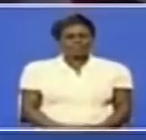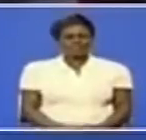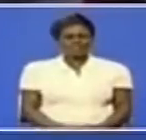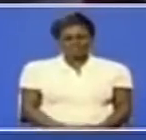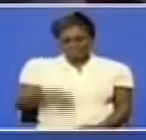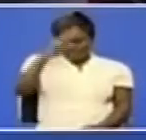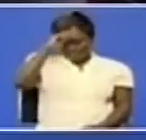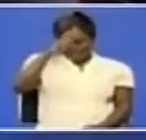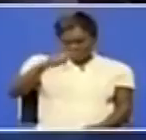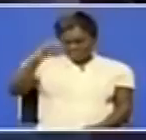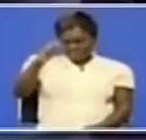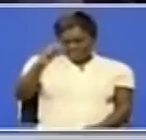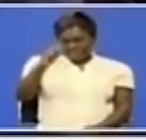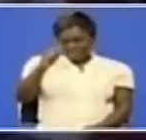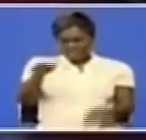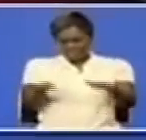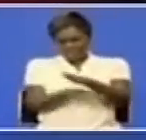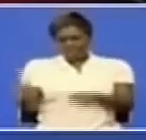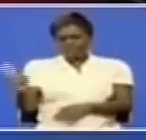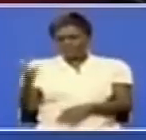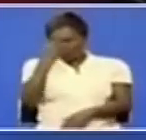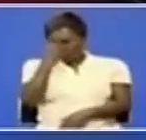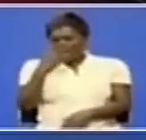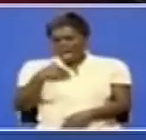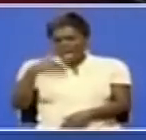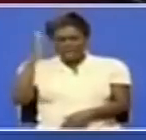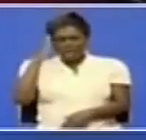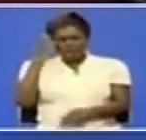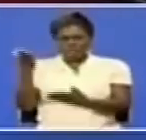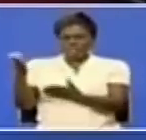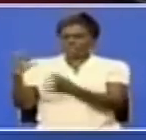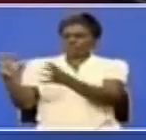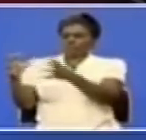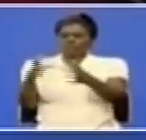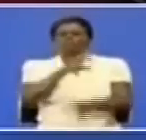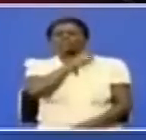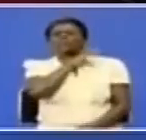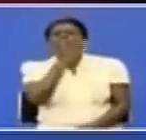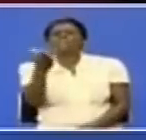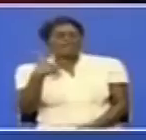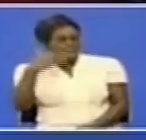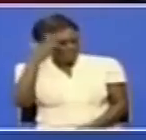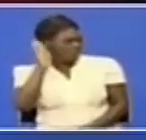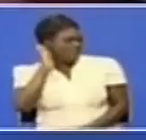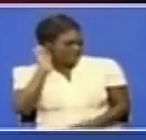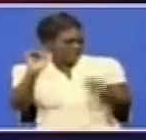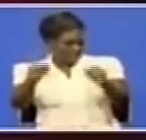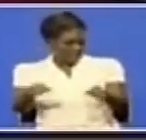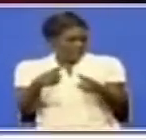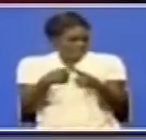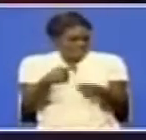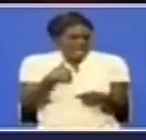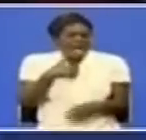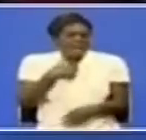Na mheshimiwa naibu rais utanisamee, najua kuna kundi liwekwa hapa ya kupiga kelele, hiyo ni shida yao. Mimi